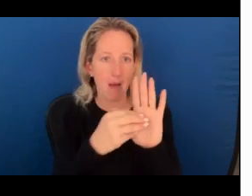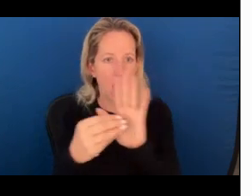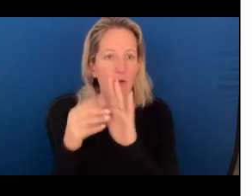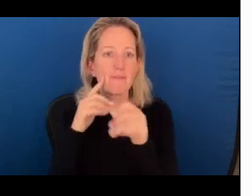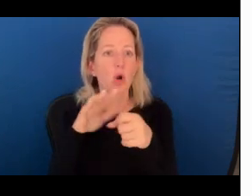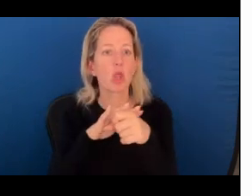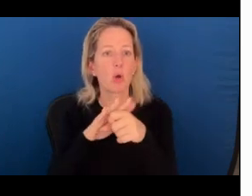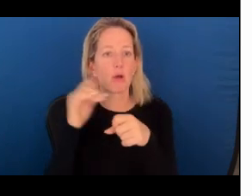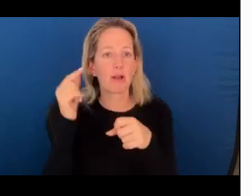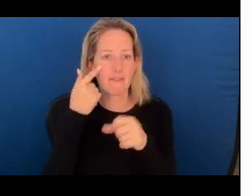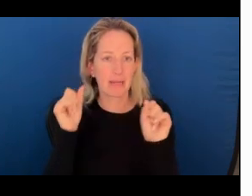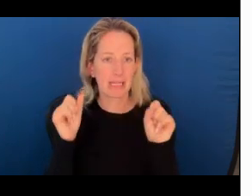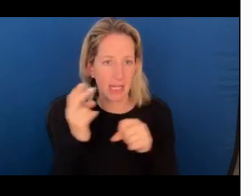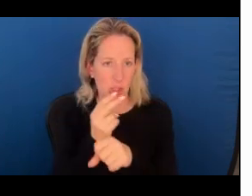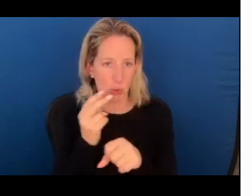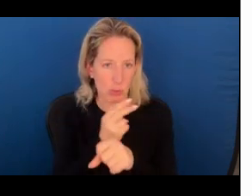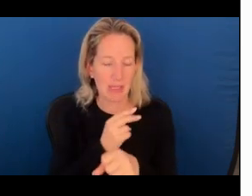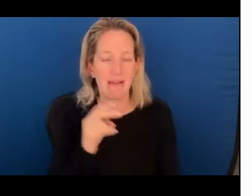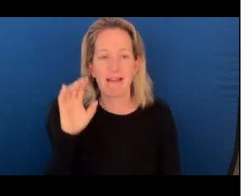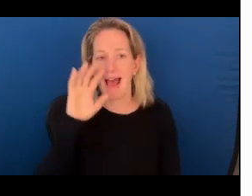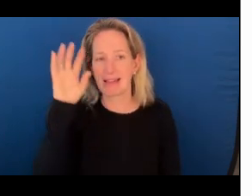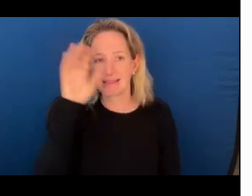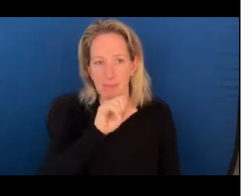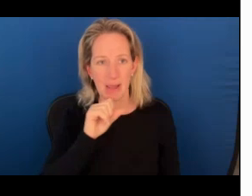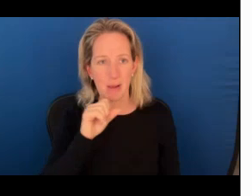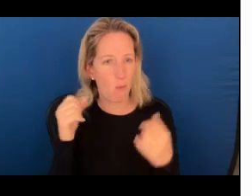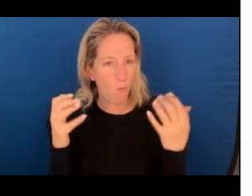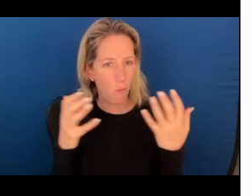able to to estimate what their